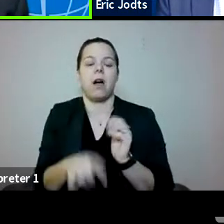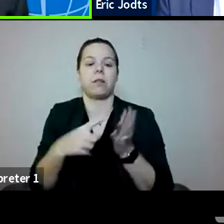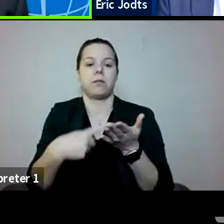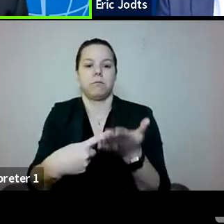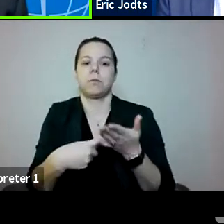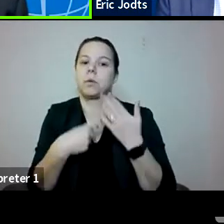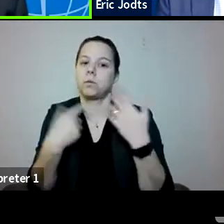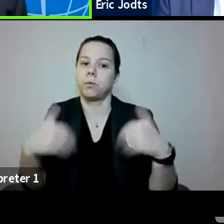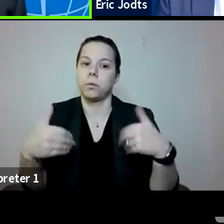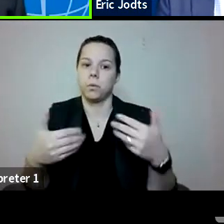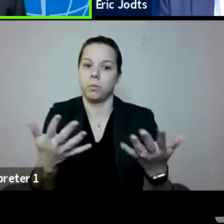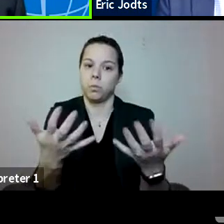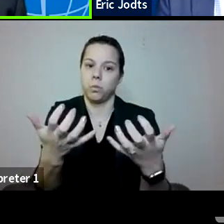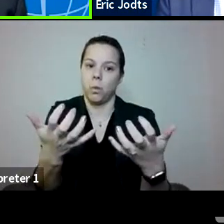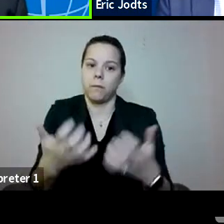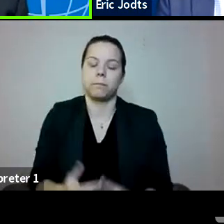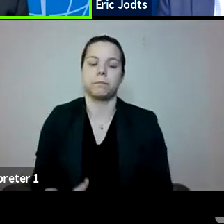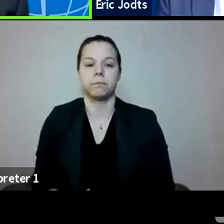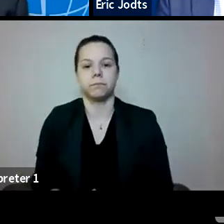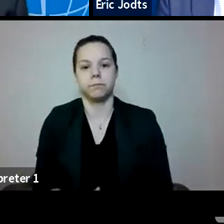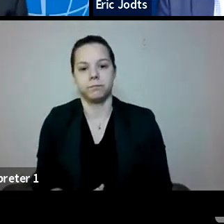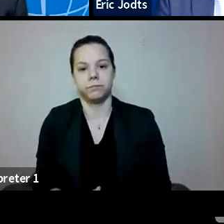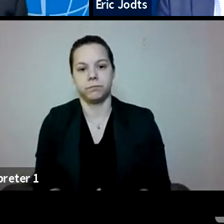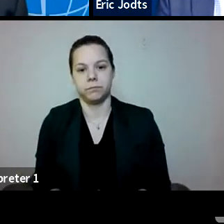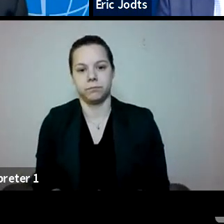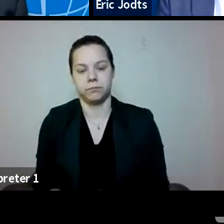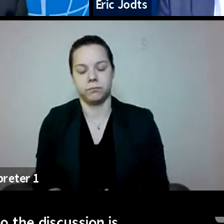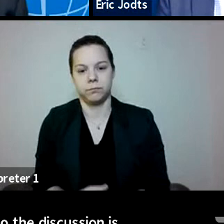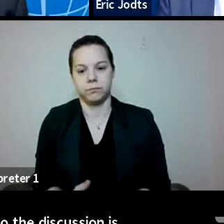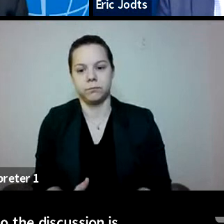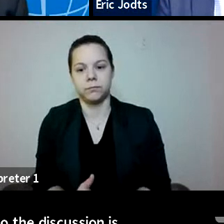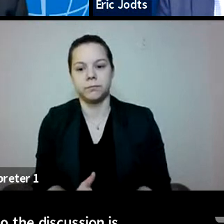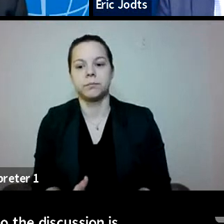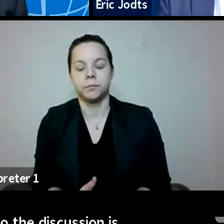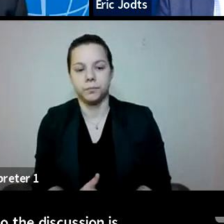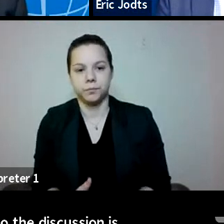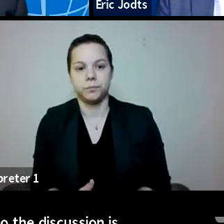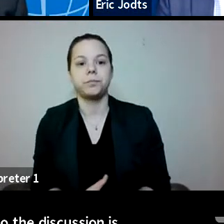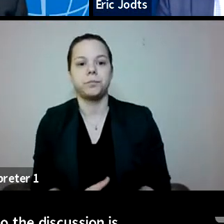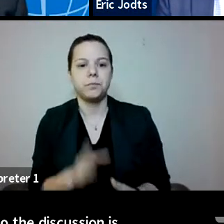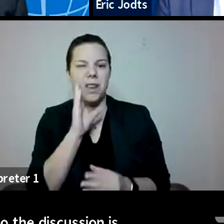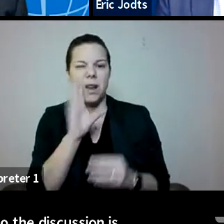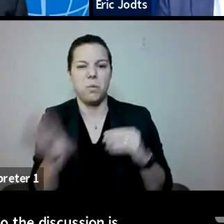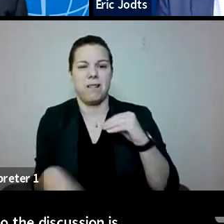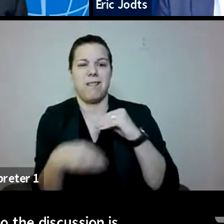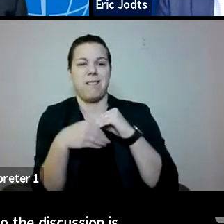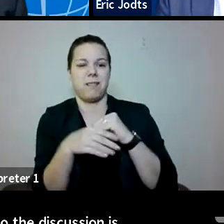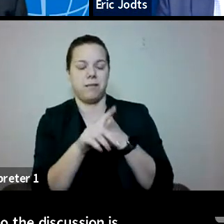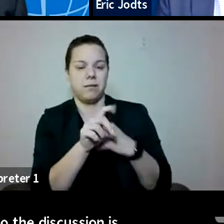discussion is welcome. Yeah, and I would note, building on what Don said,